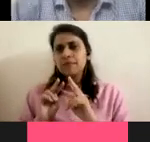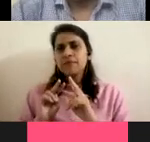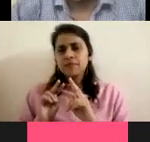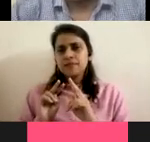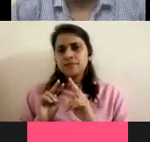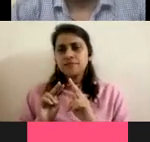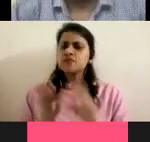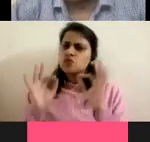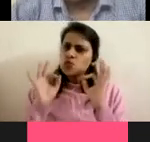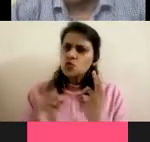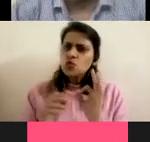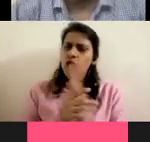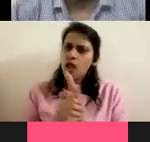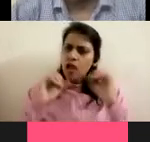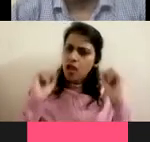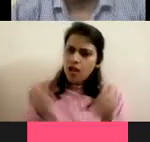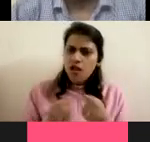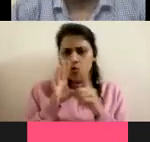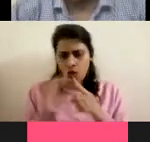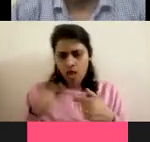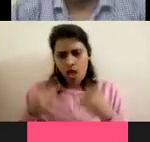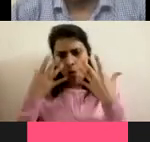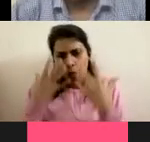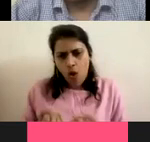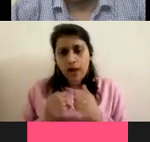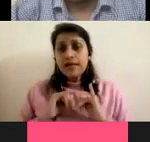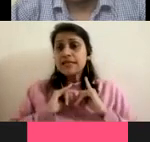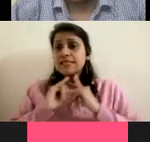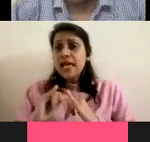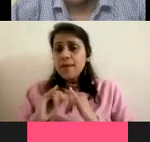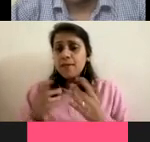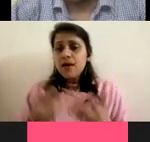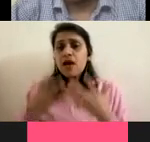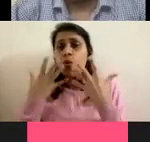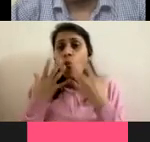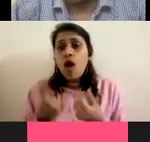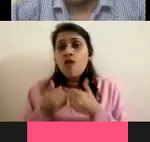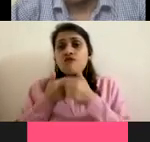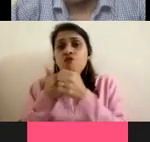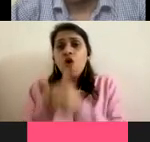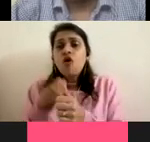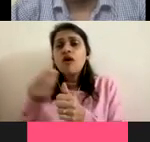efficiently the way I want, then I will give the job.